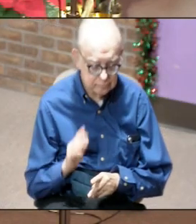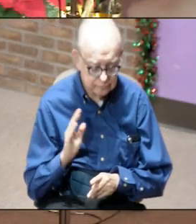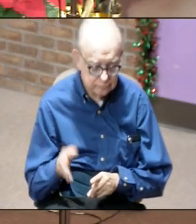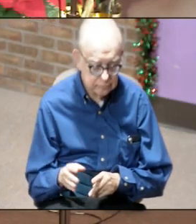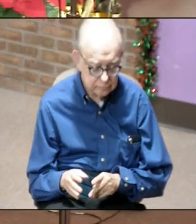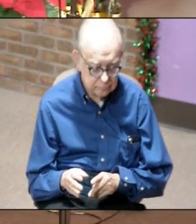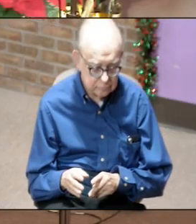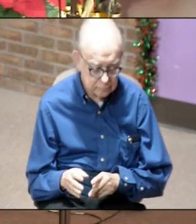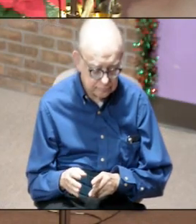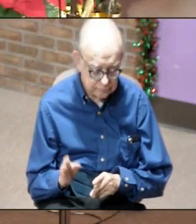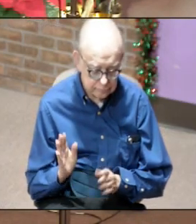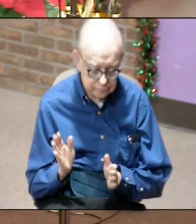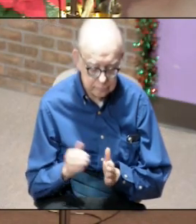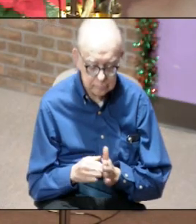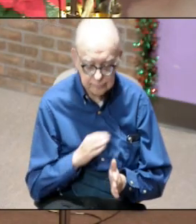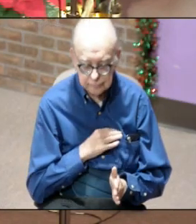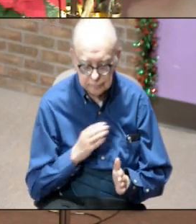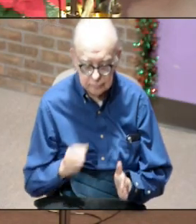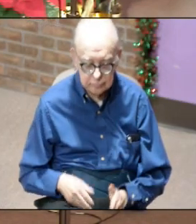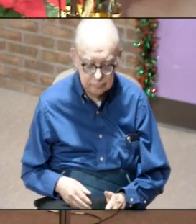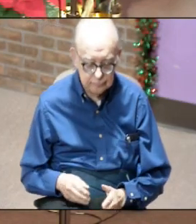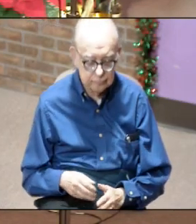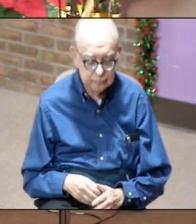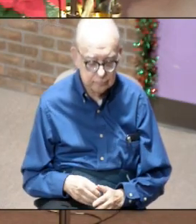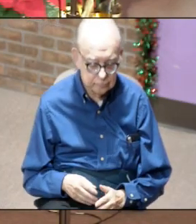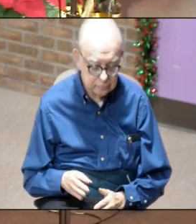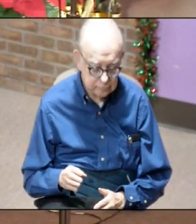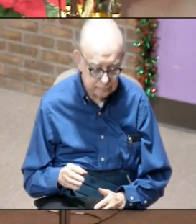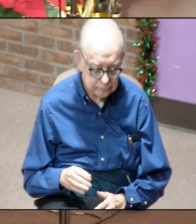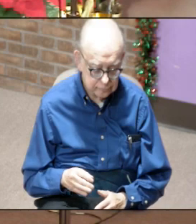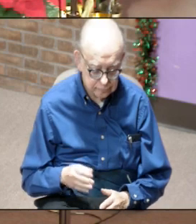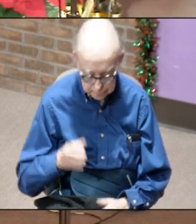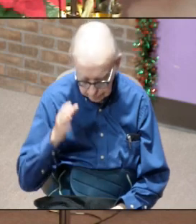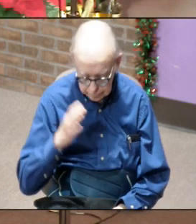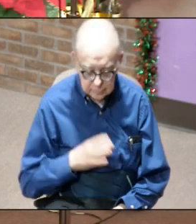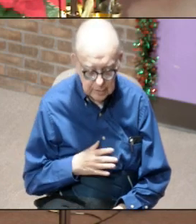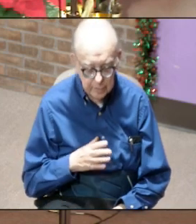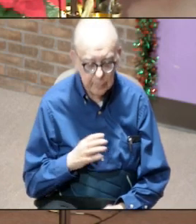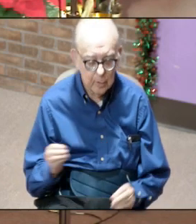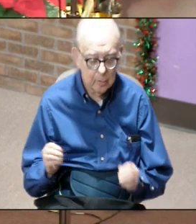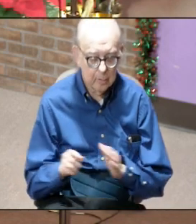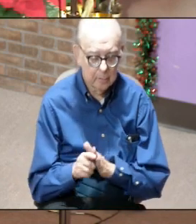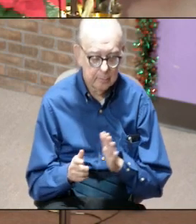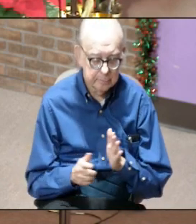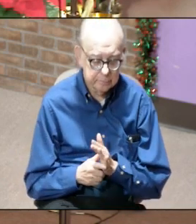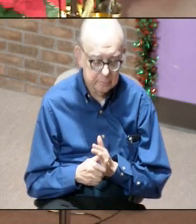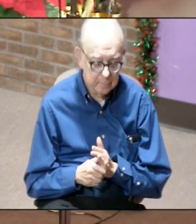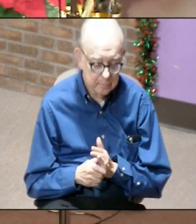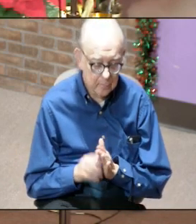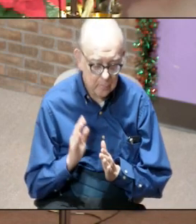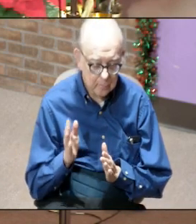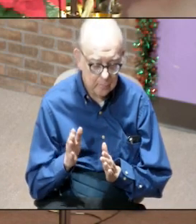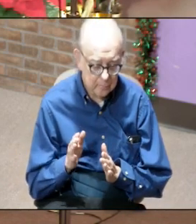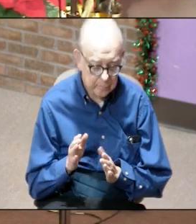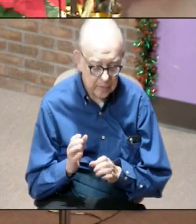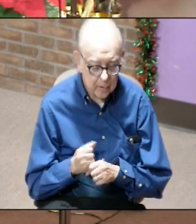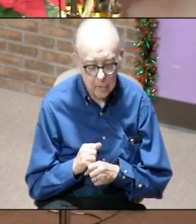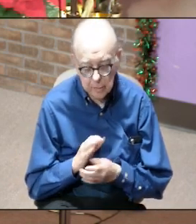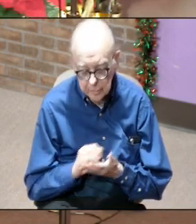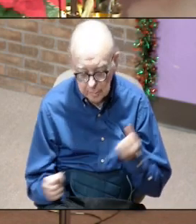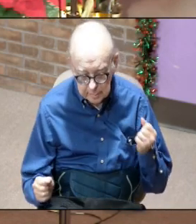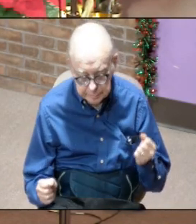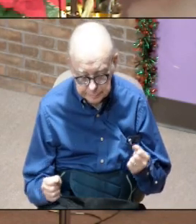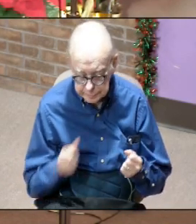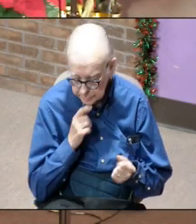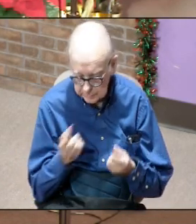going to be the Antichrist, the beast, the man of lawlessness, the one that is doomed to cause destruction,